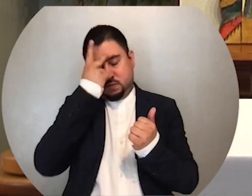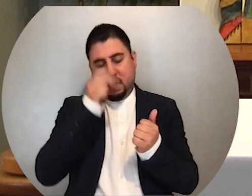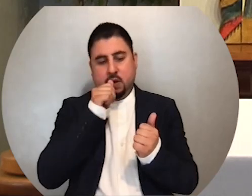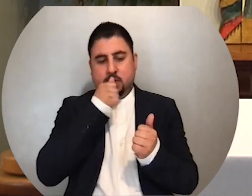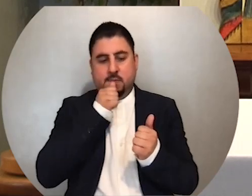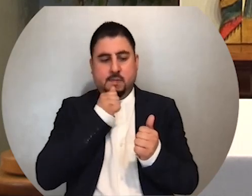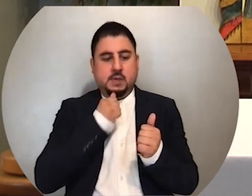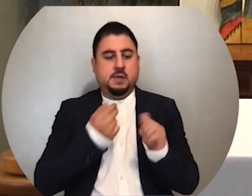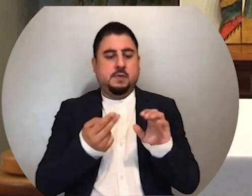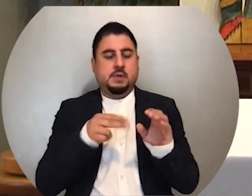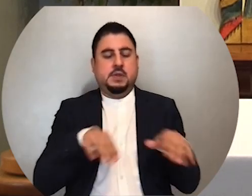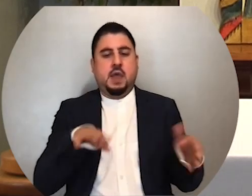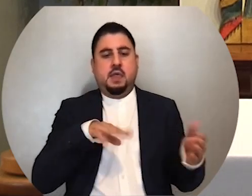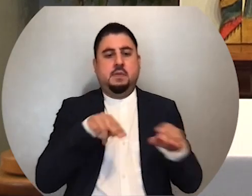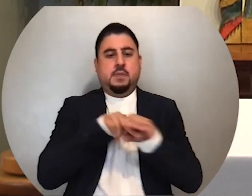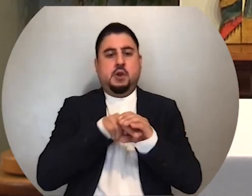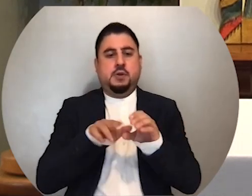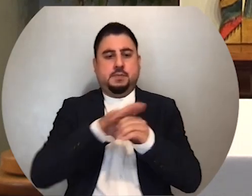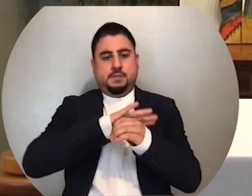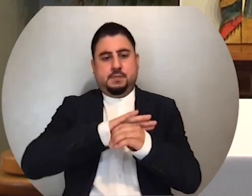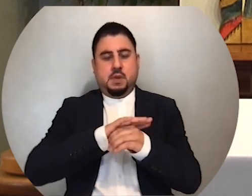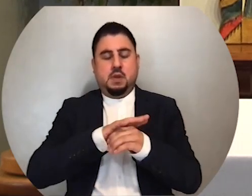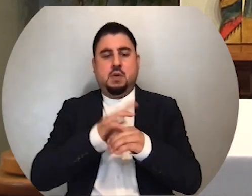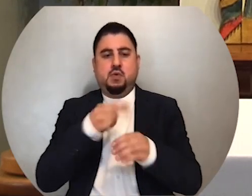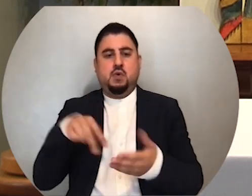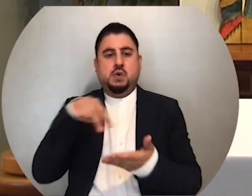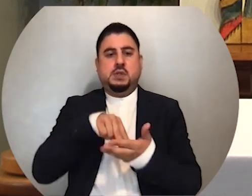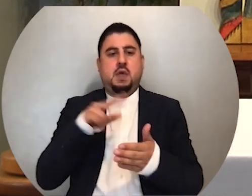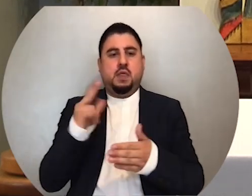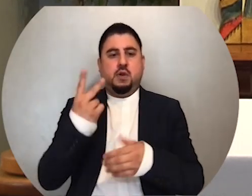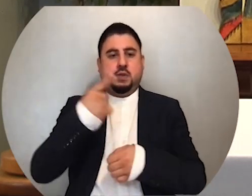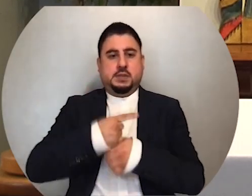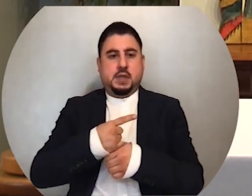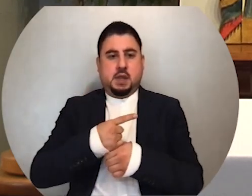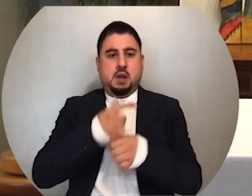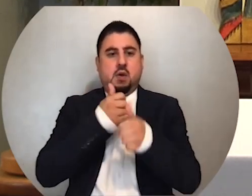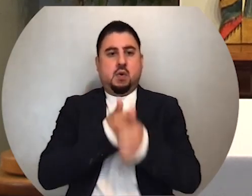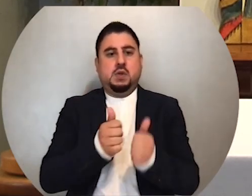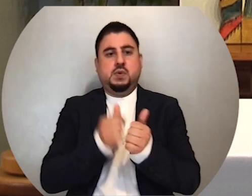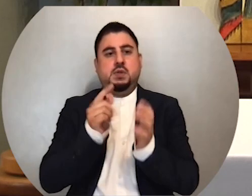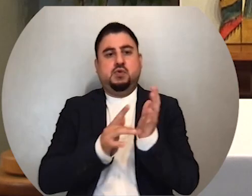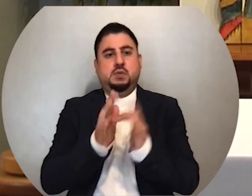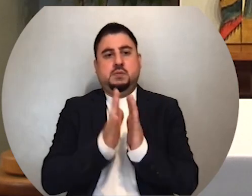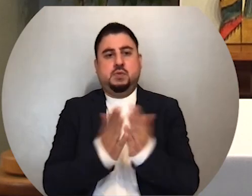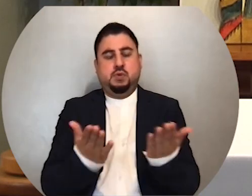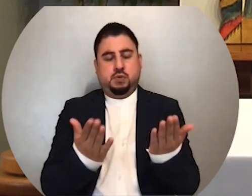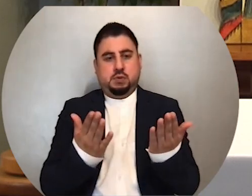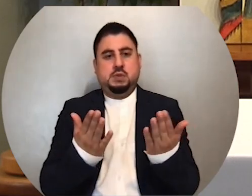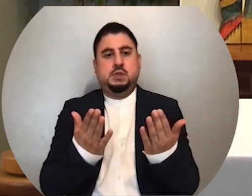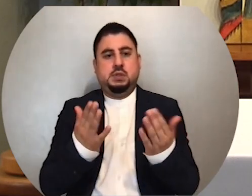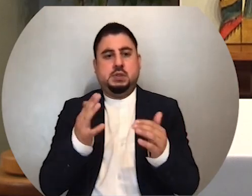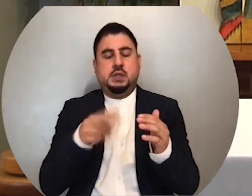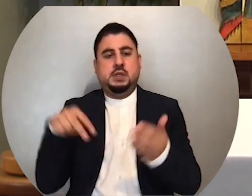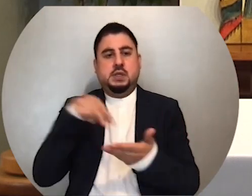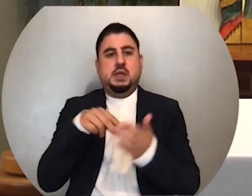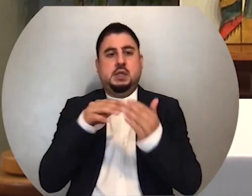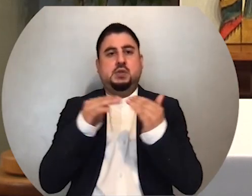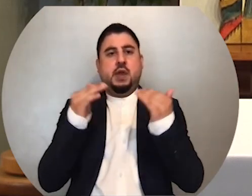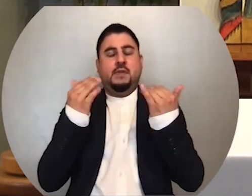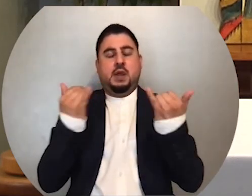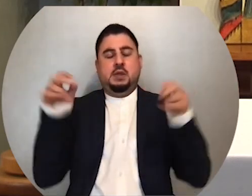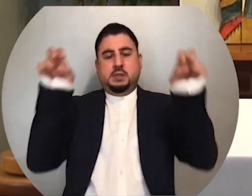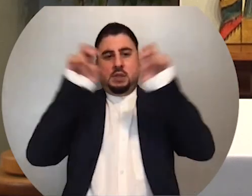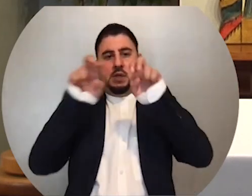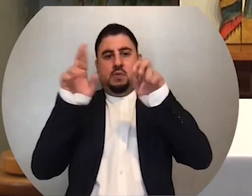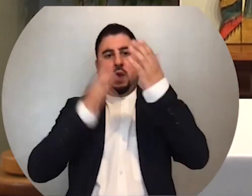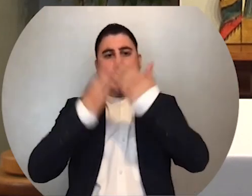Pontius Pilate. He suffered death and was buried, and rose again on the third day, in accordance with the Scriptures. He ascended into heaven, and